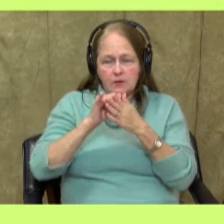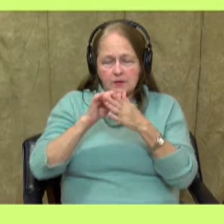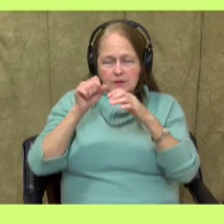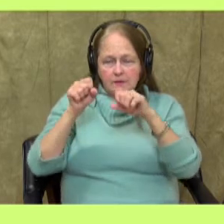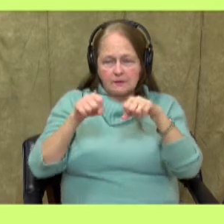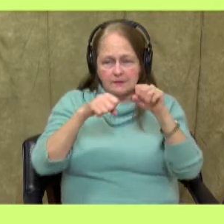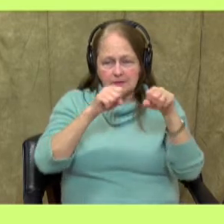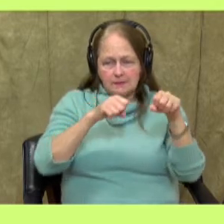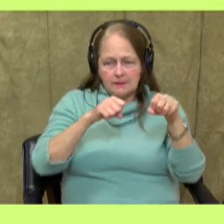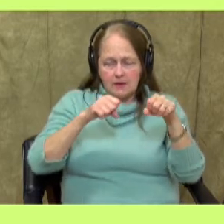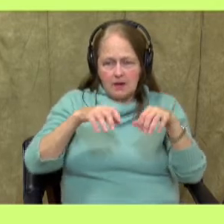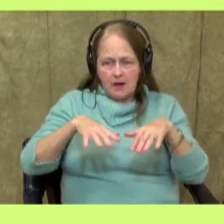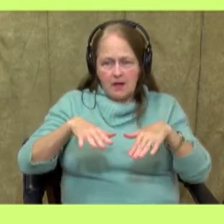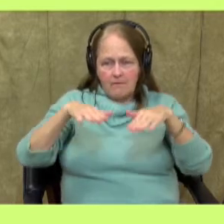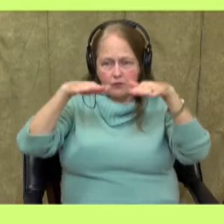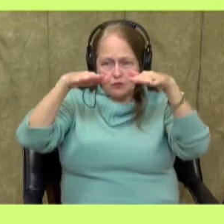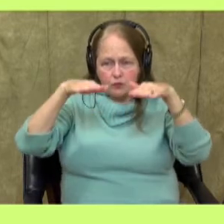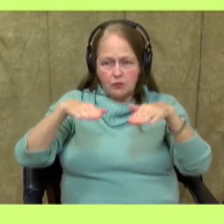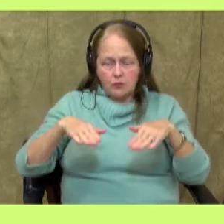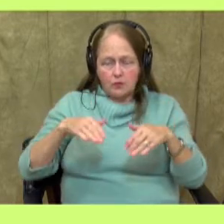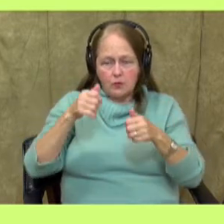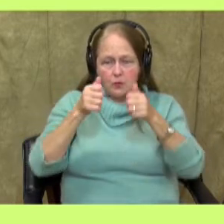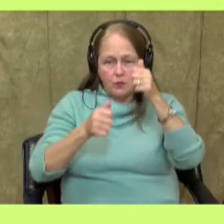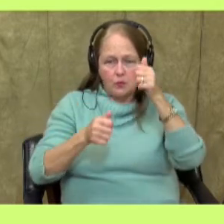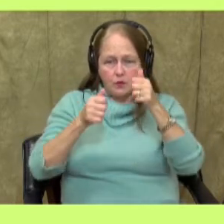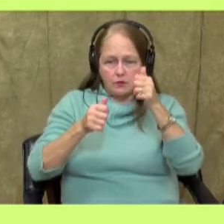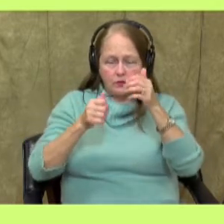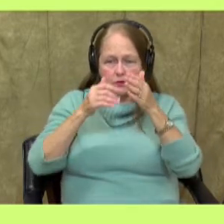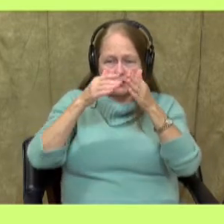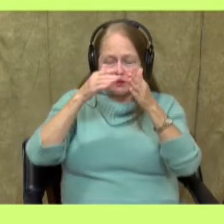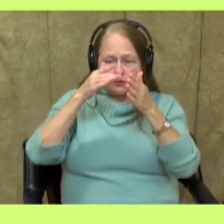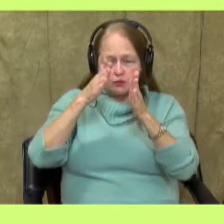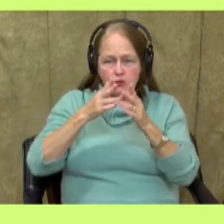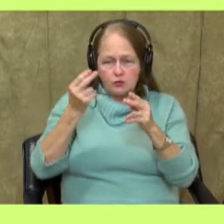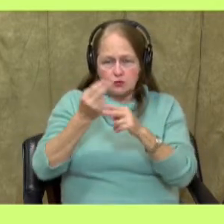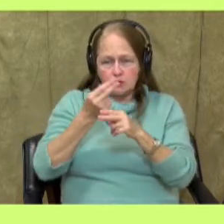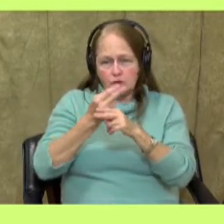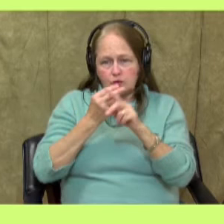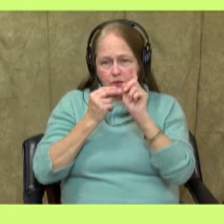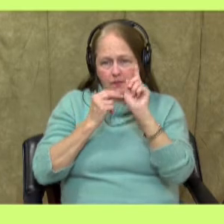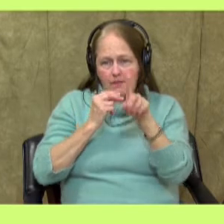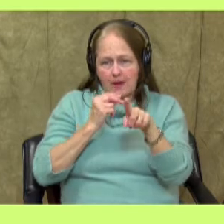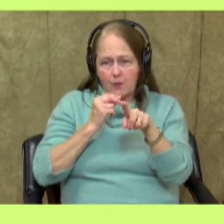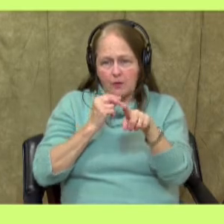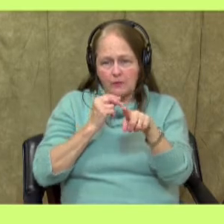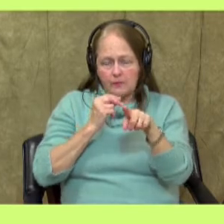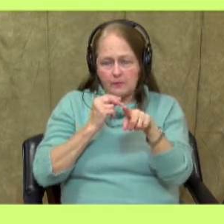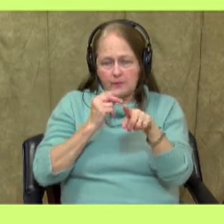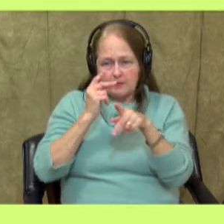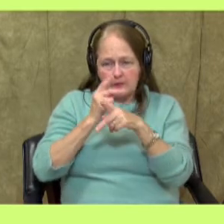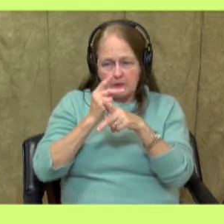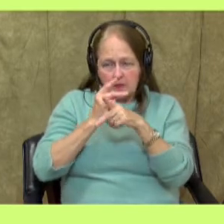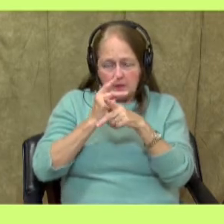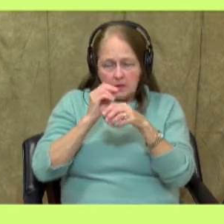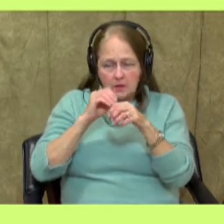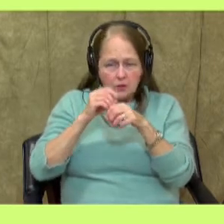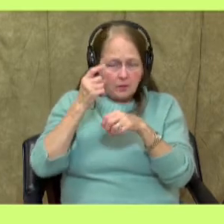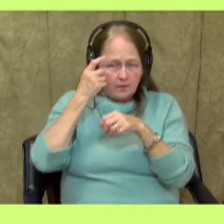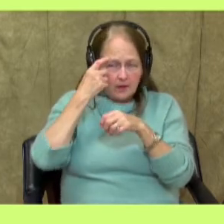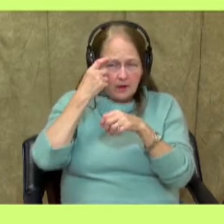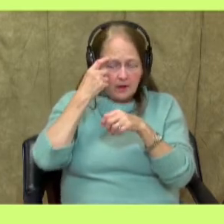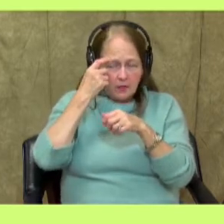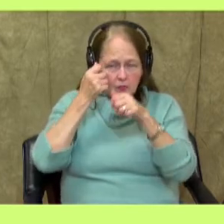levels to rise. Which student might possibly use that one? Now keep in mind, you're asking